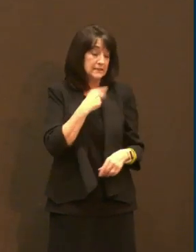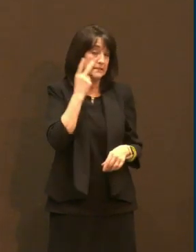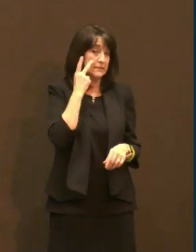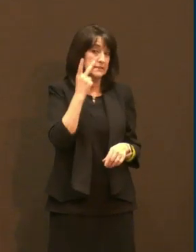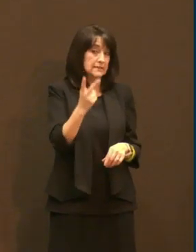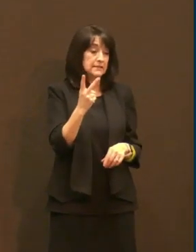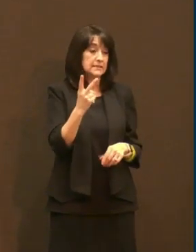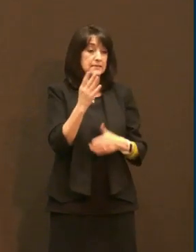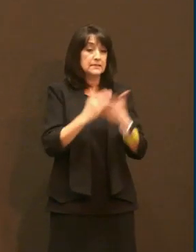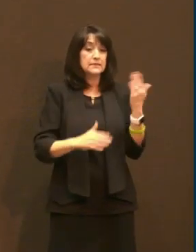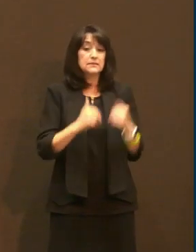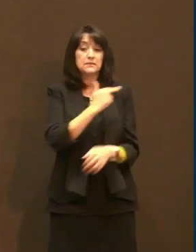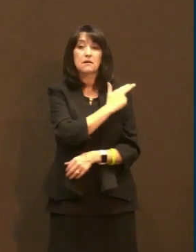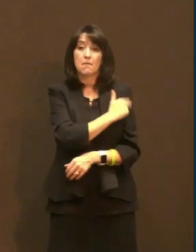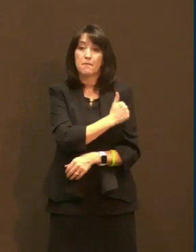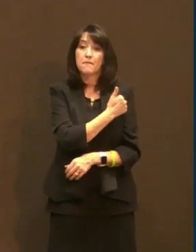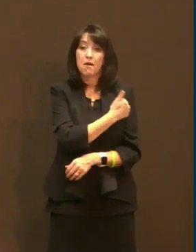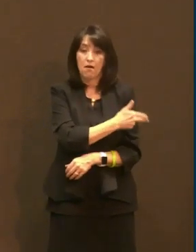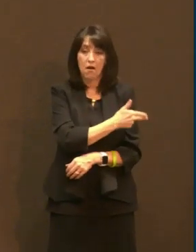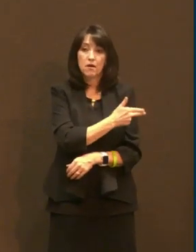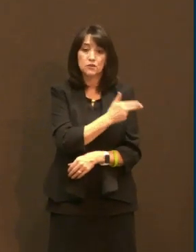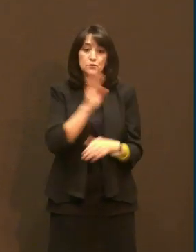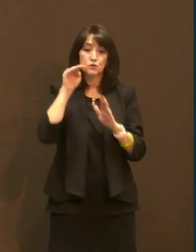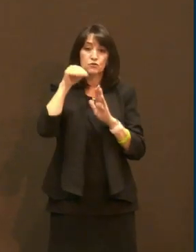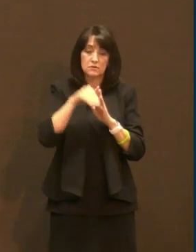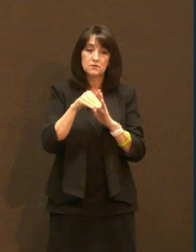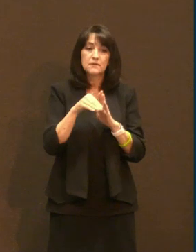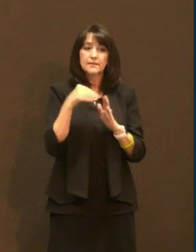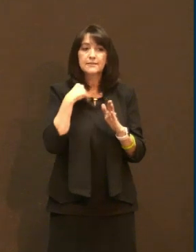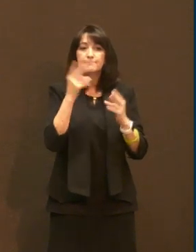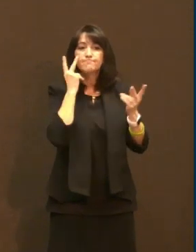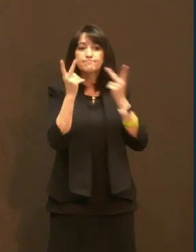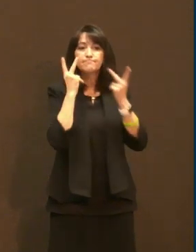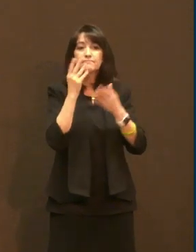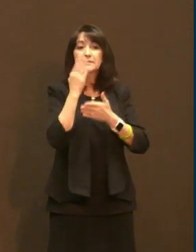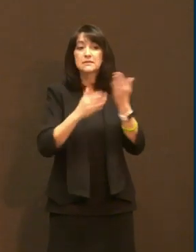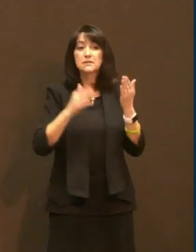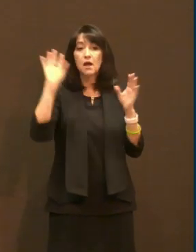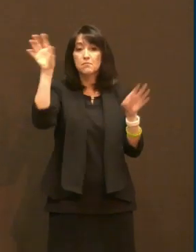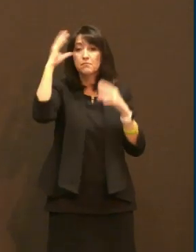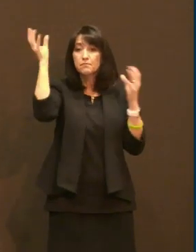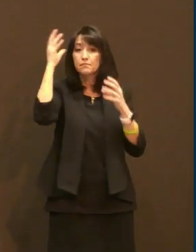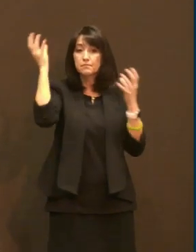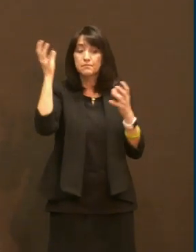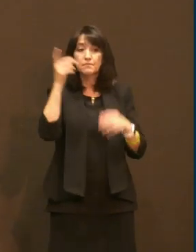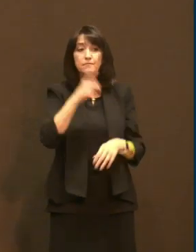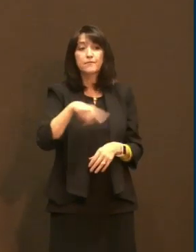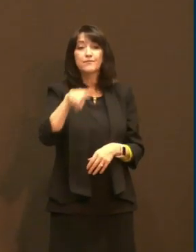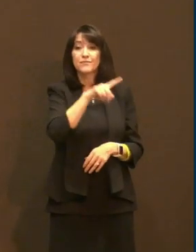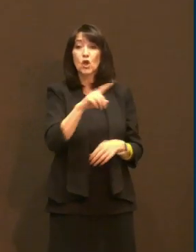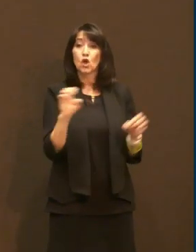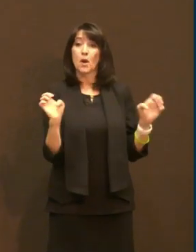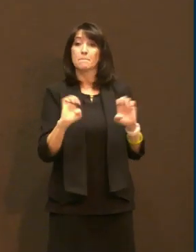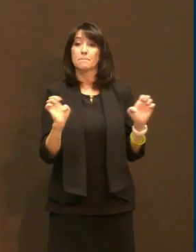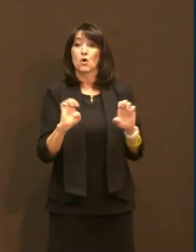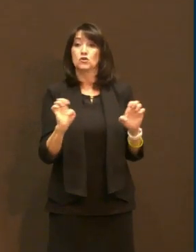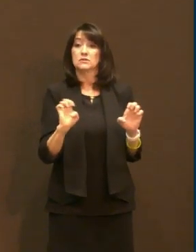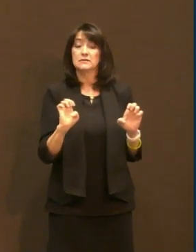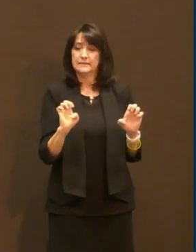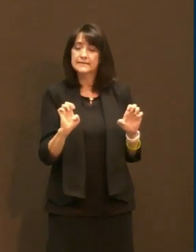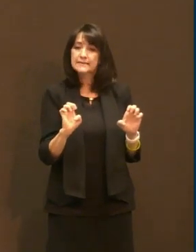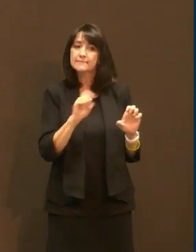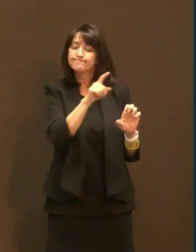in new admittance, we also have heard from our EMS partners and the hospitals that their emergency department volume is going up a little bit. So we have